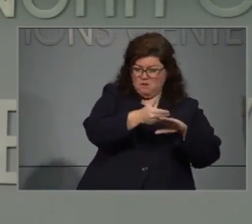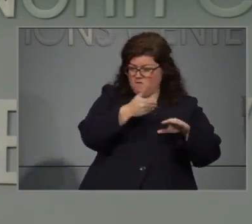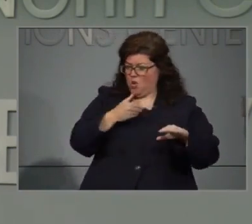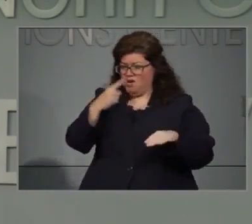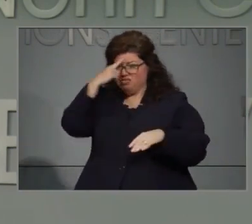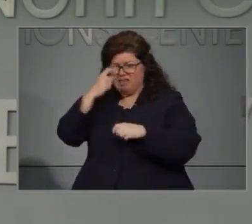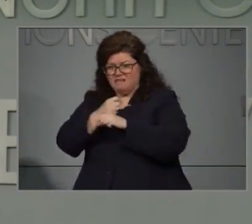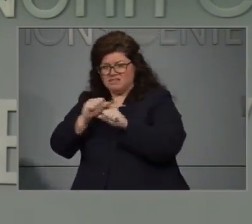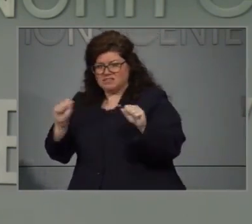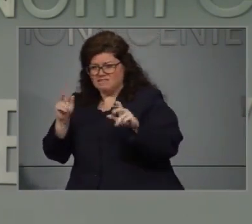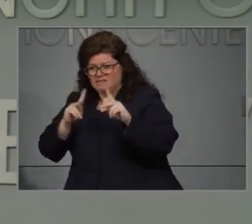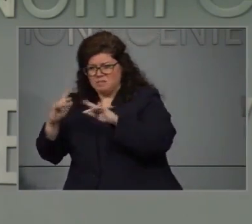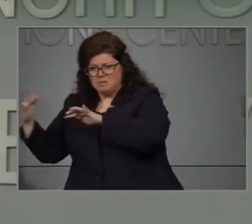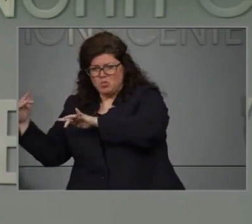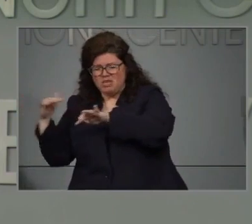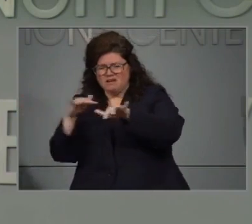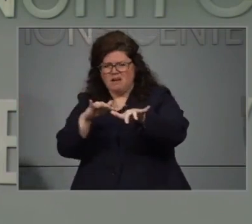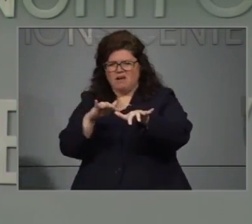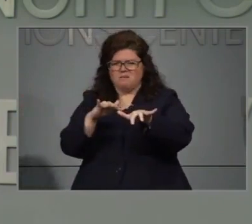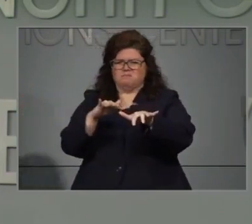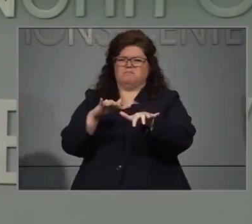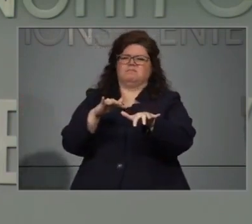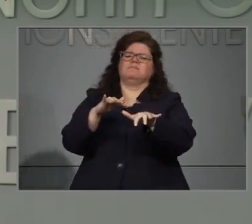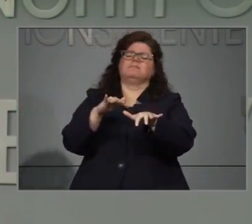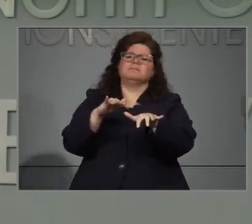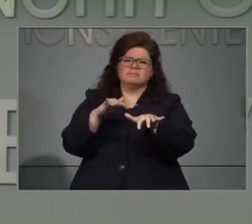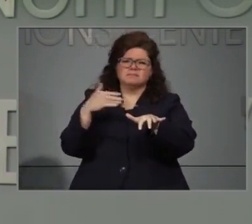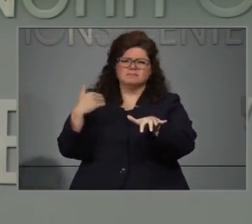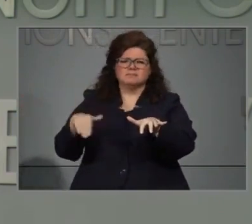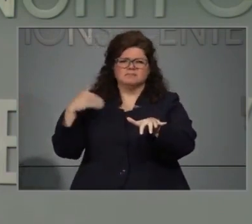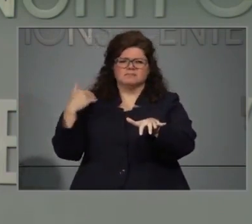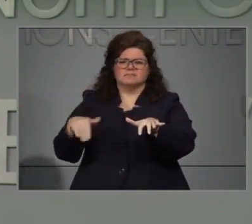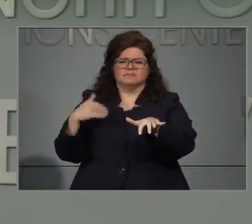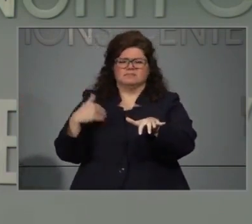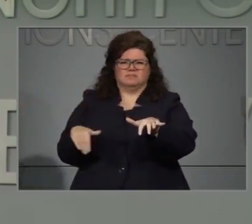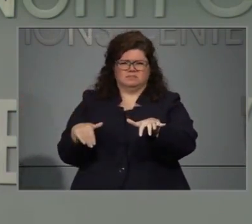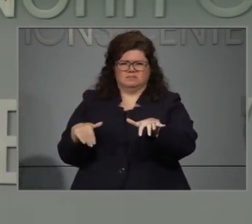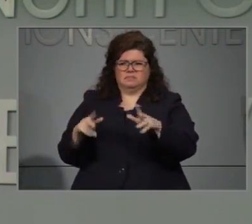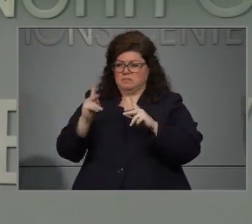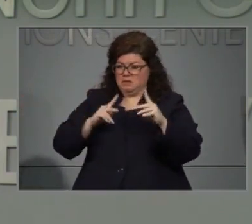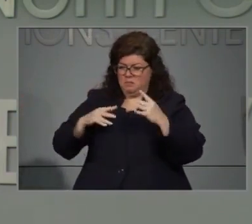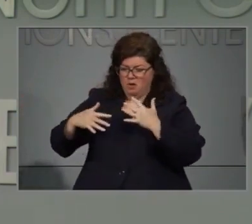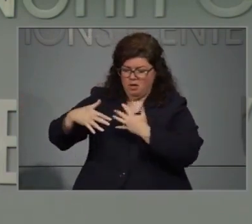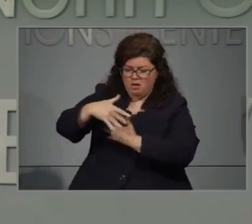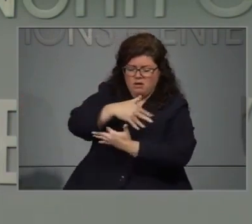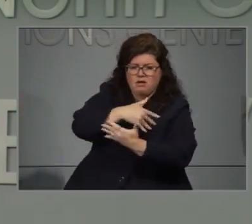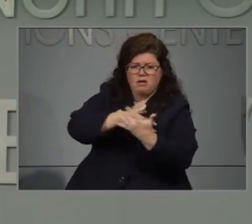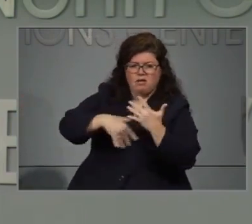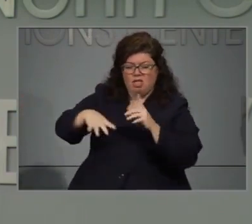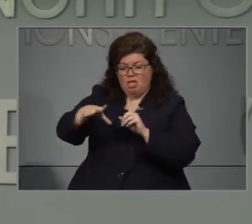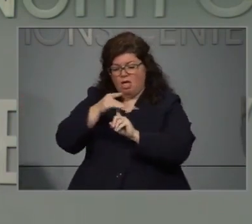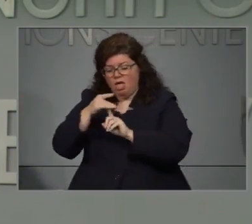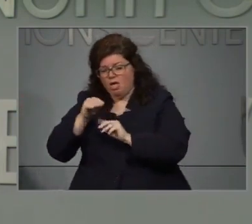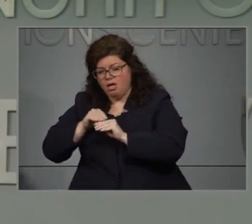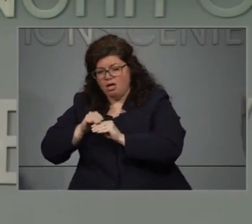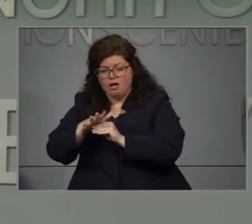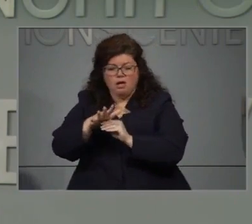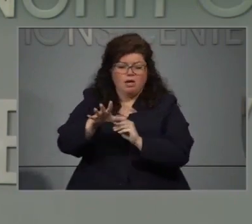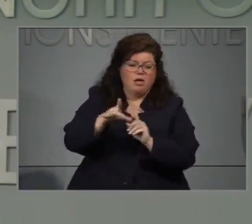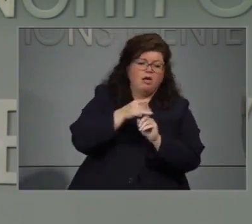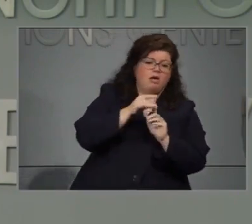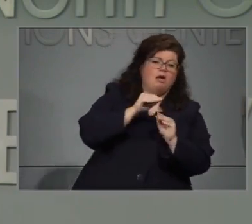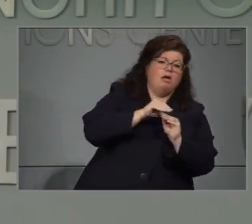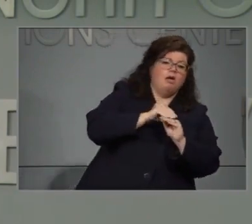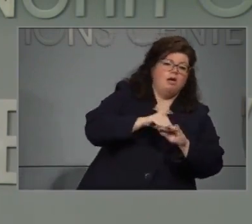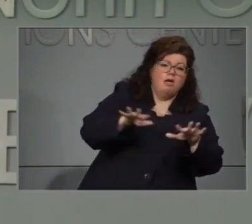but anybody who would come into contact with their customers. This is a reckless